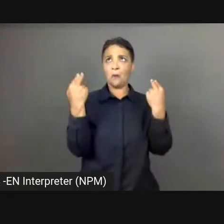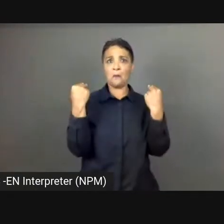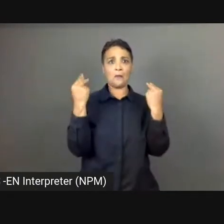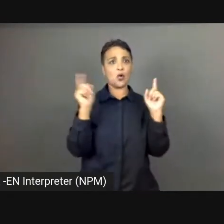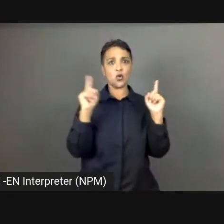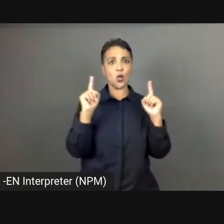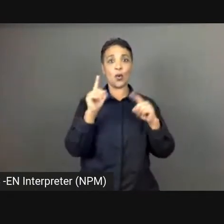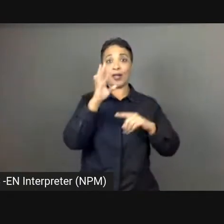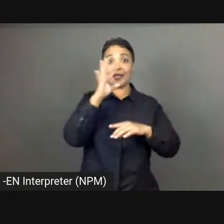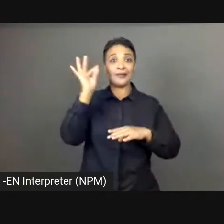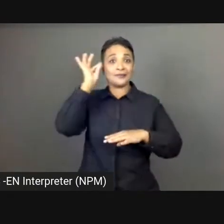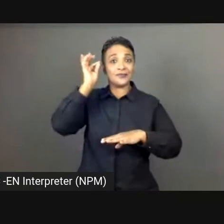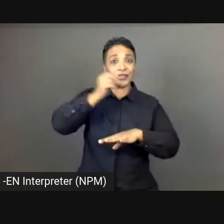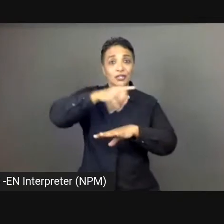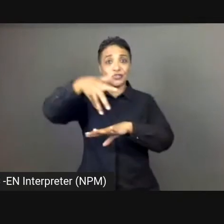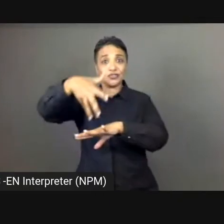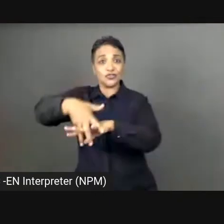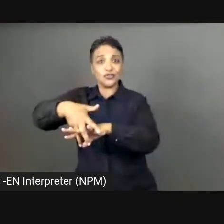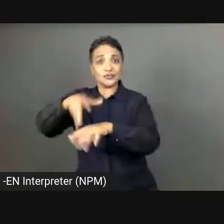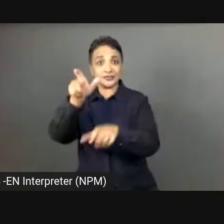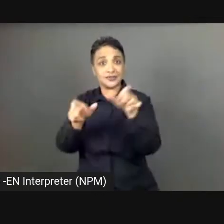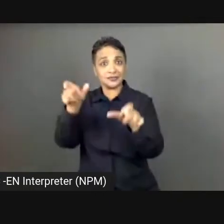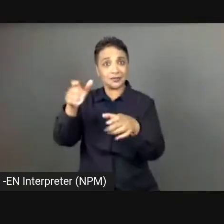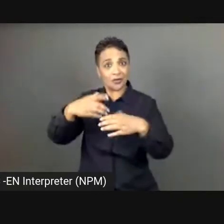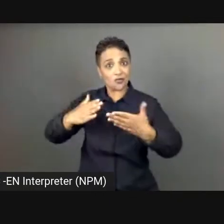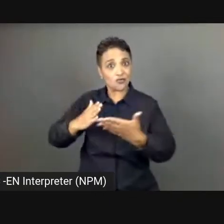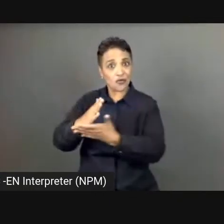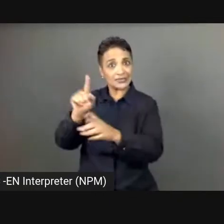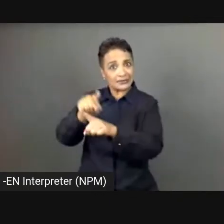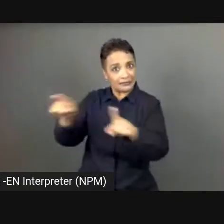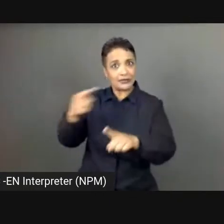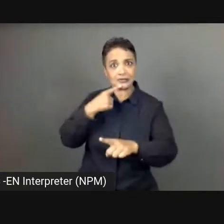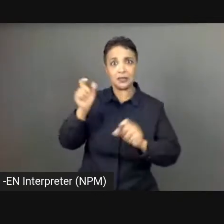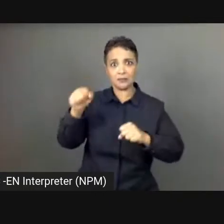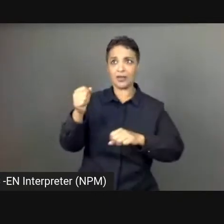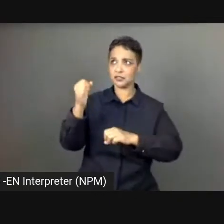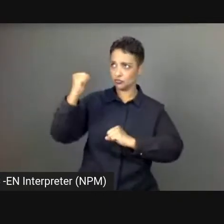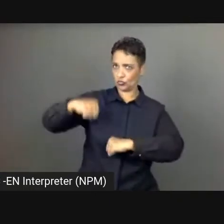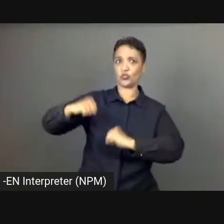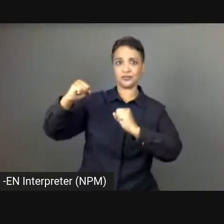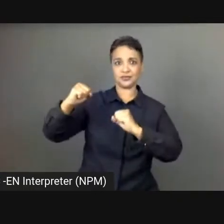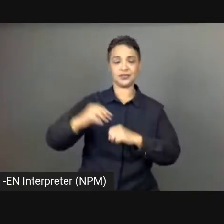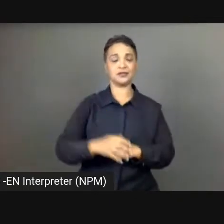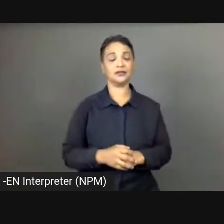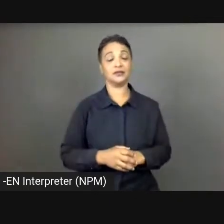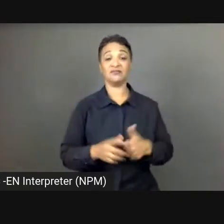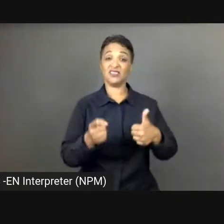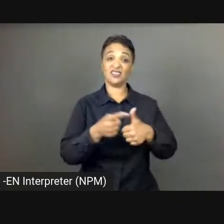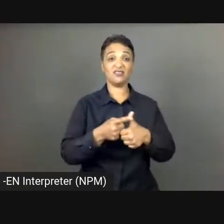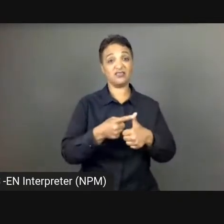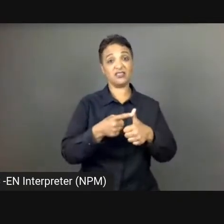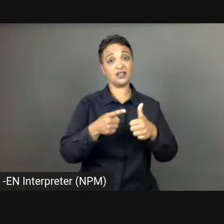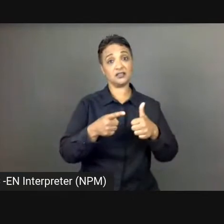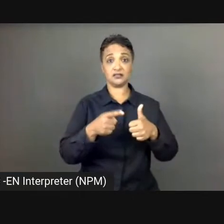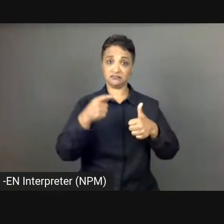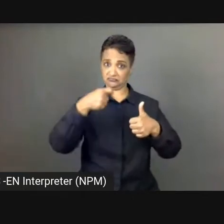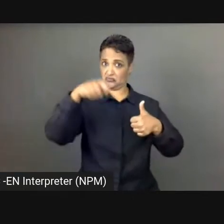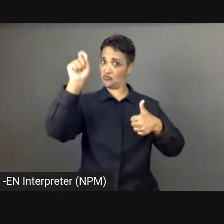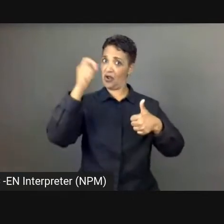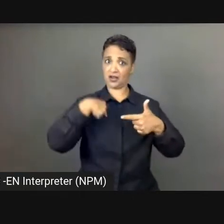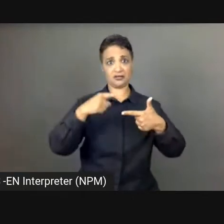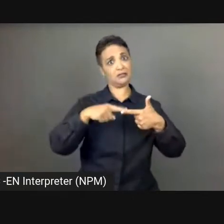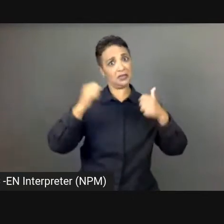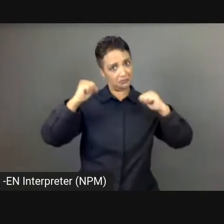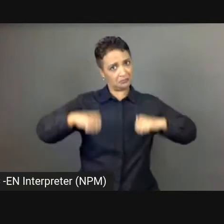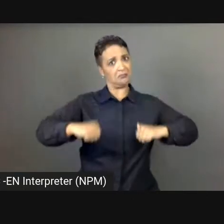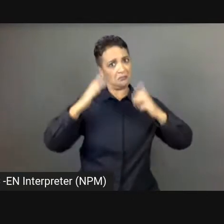rights movement. Just to name a few. So the most sensible thing to do, the right thing to do indeed, but then it's really something